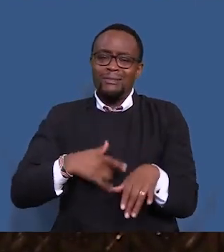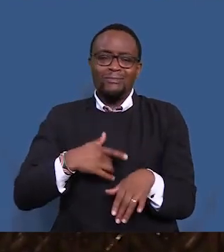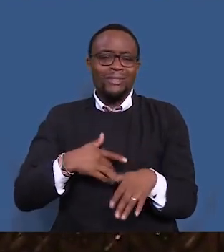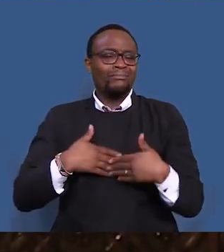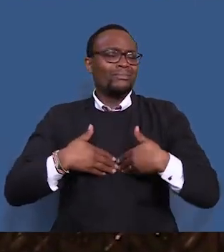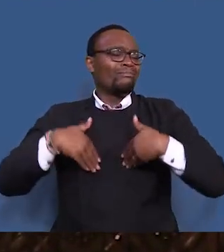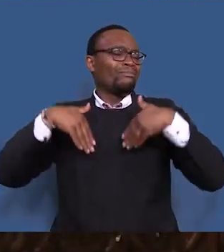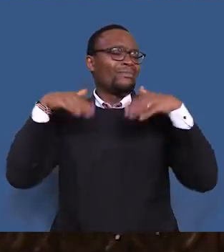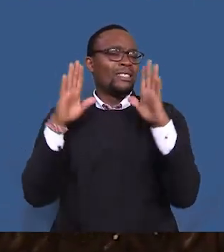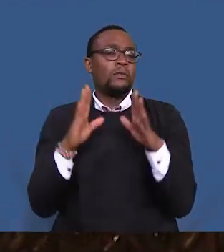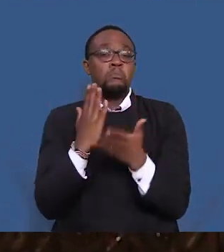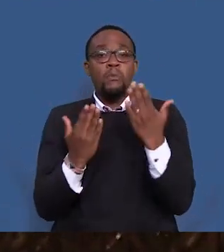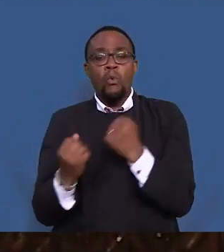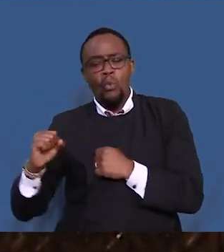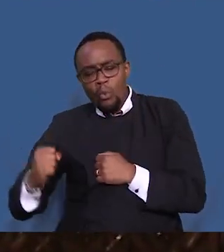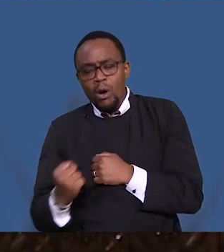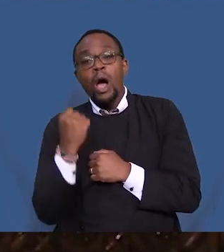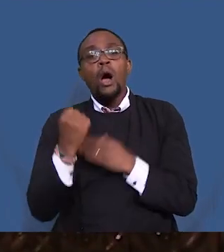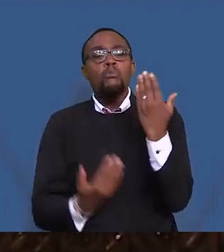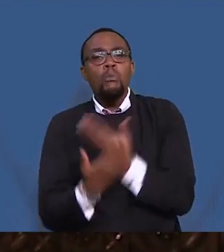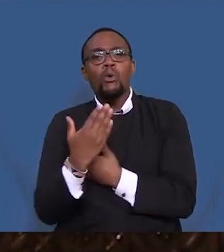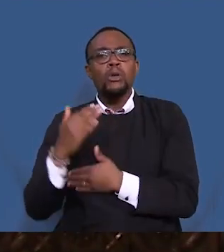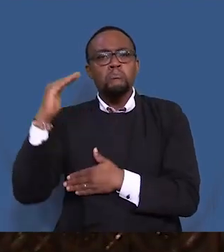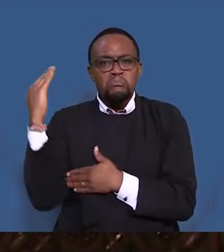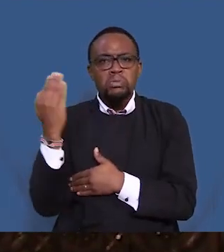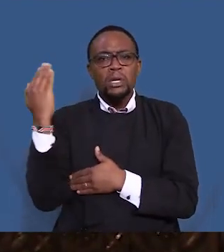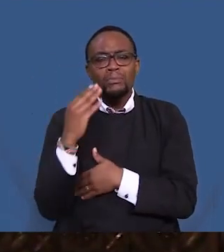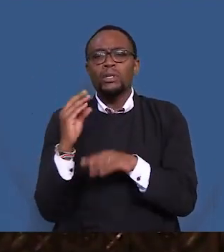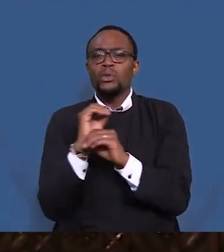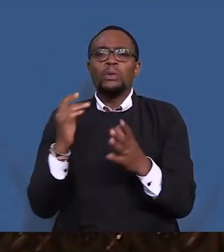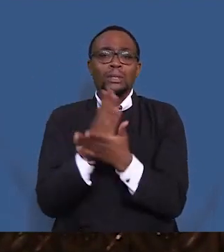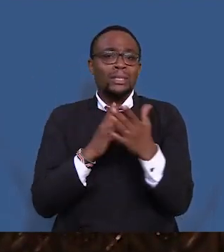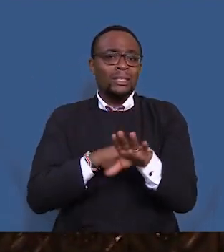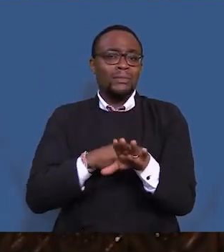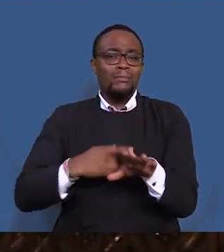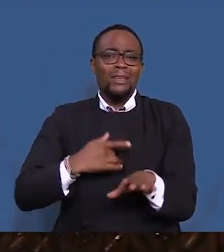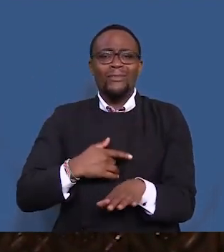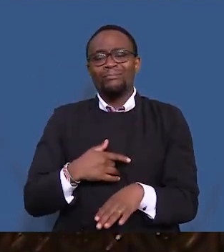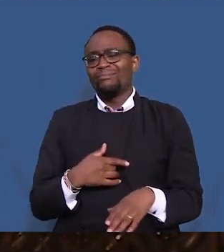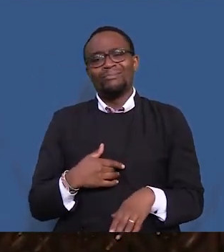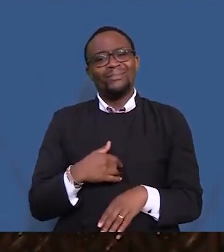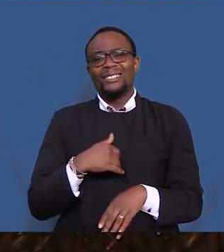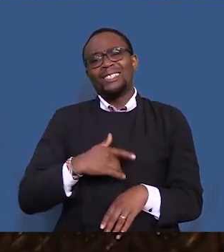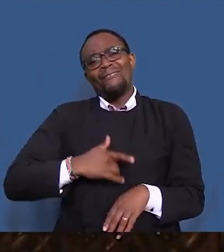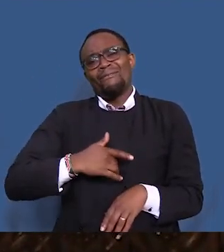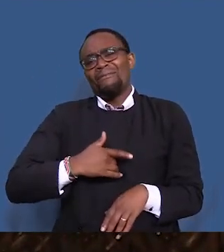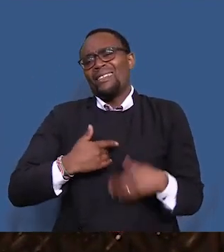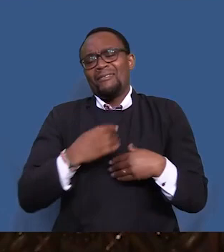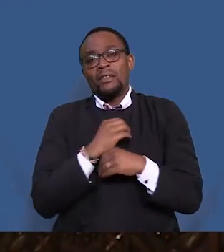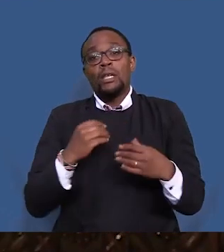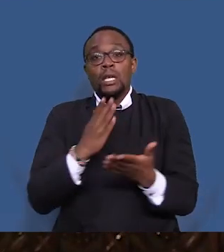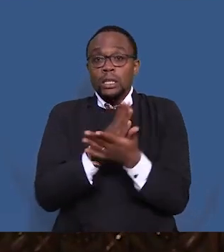time I have personally woken up as a preacher and preached because I feel it is good for me to preach. Our